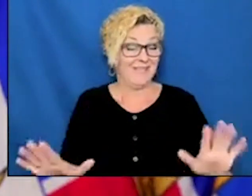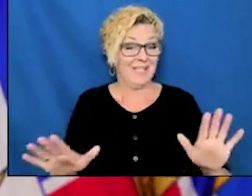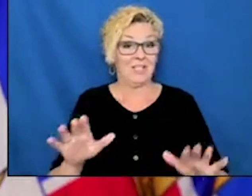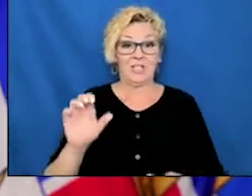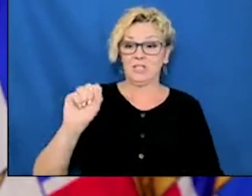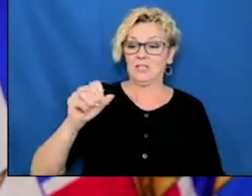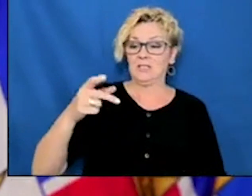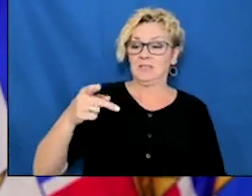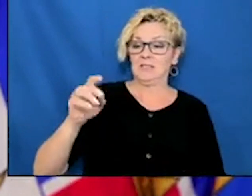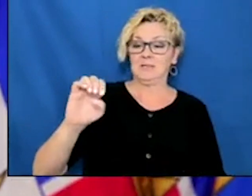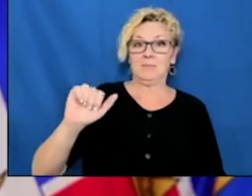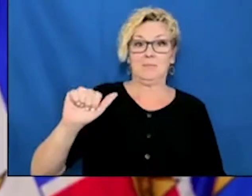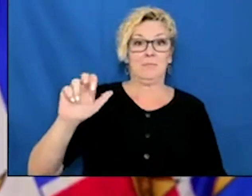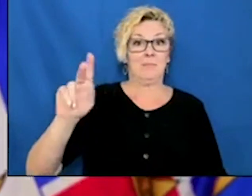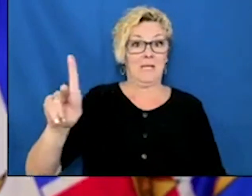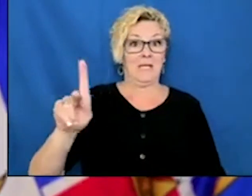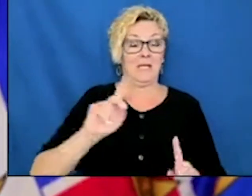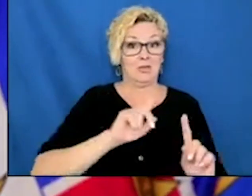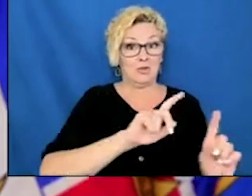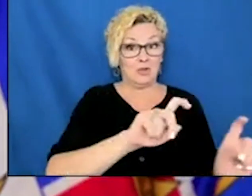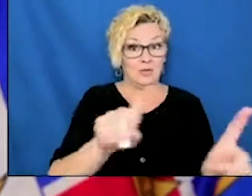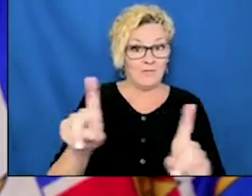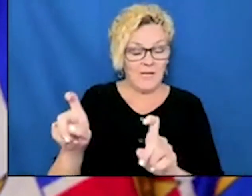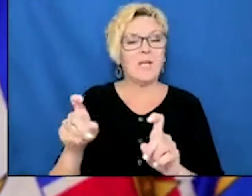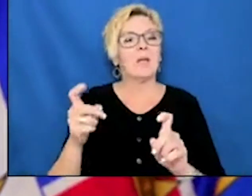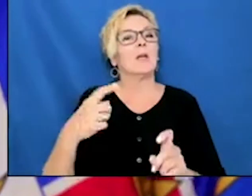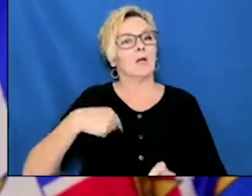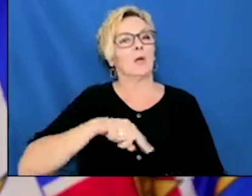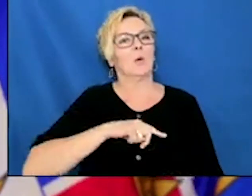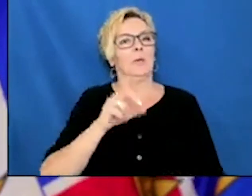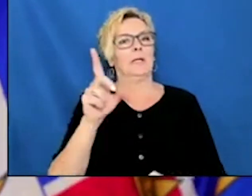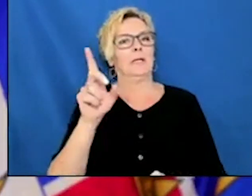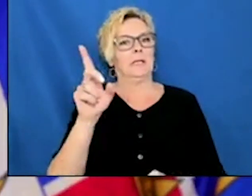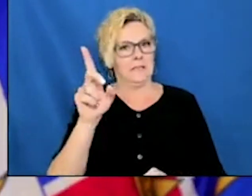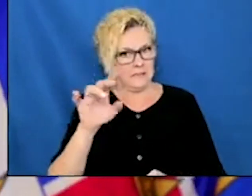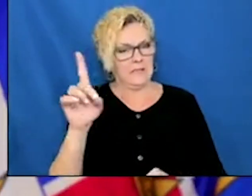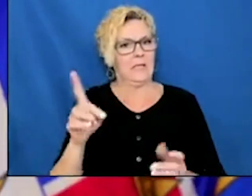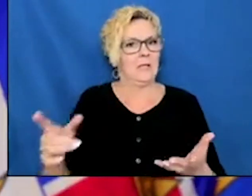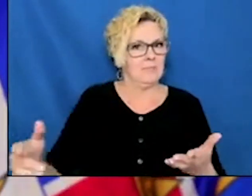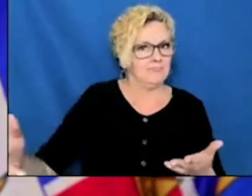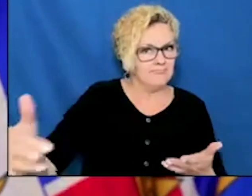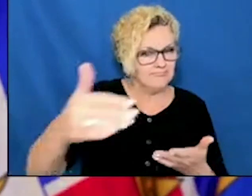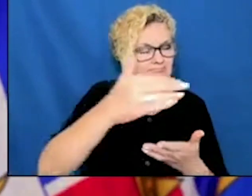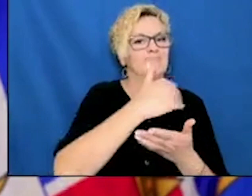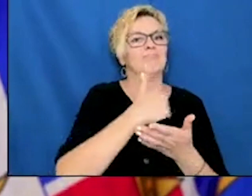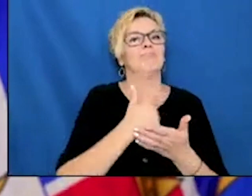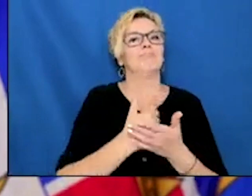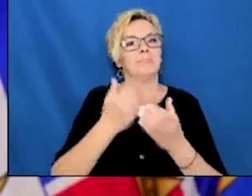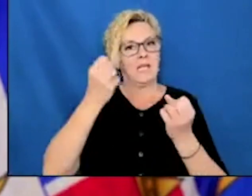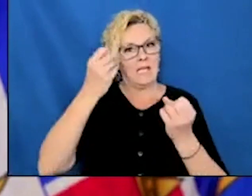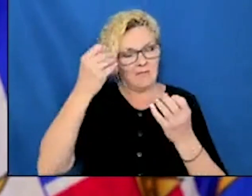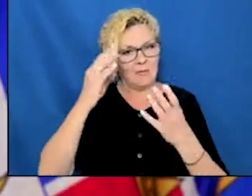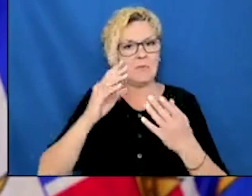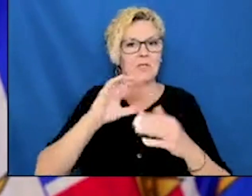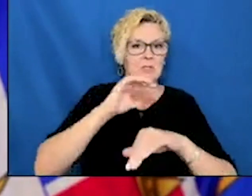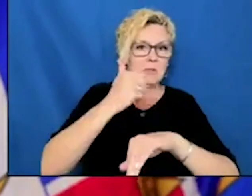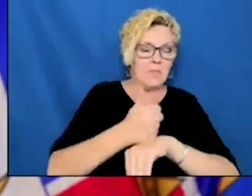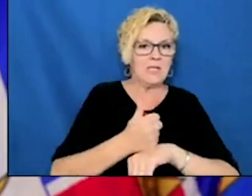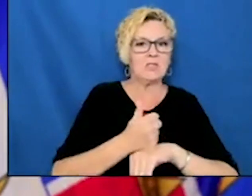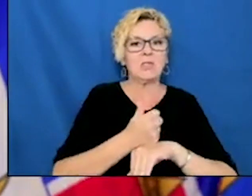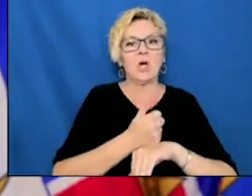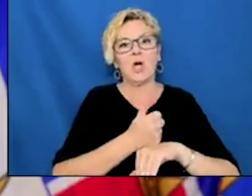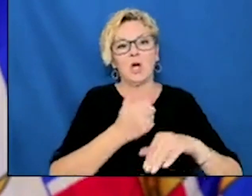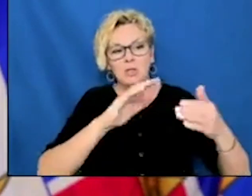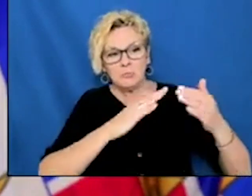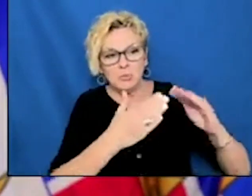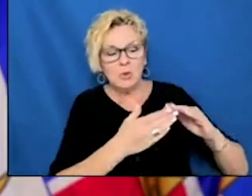for researchers, as most researchers are keenly aware, there is a rigorous and detailed protocol to make sure that data